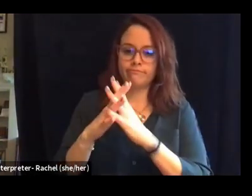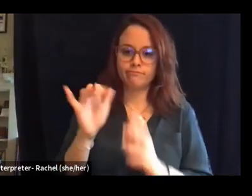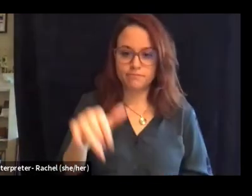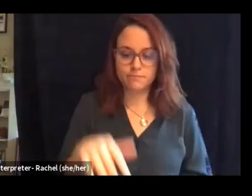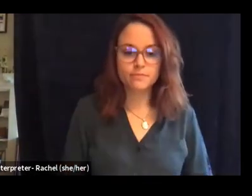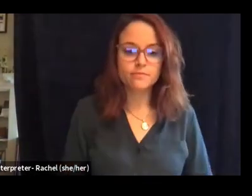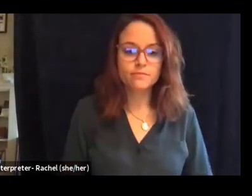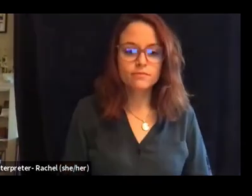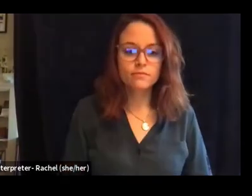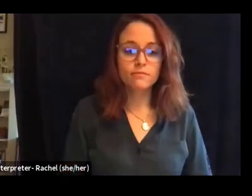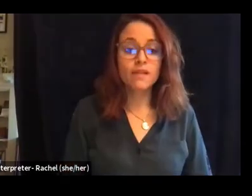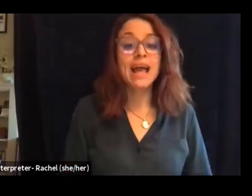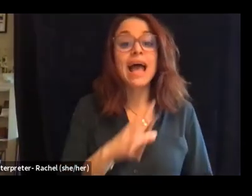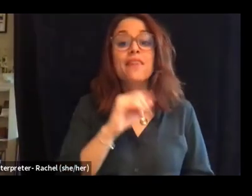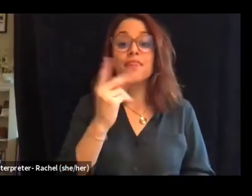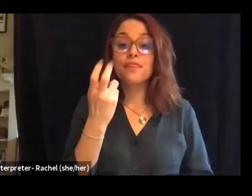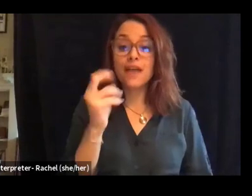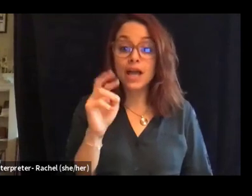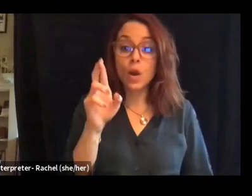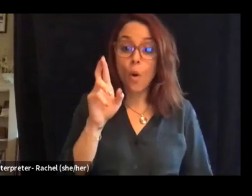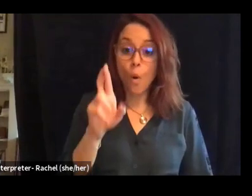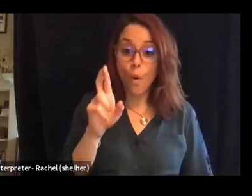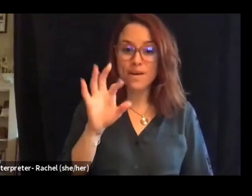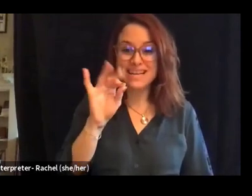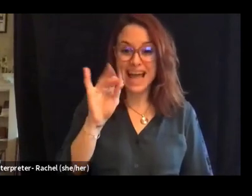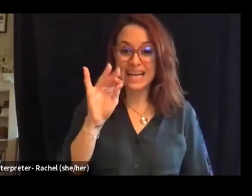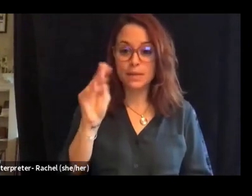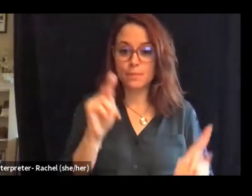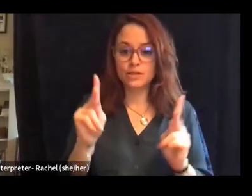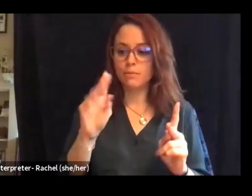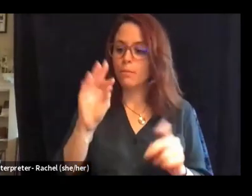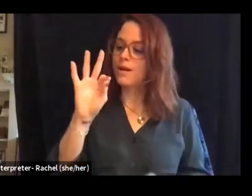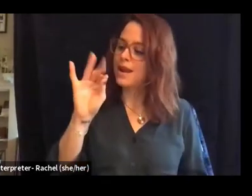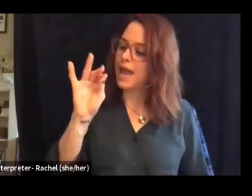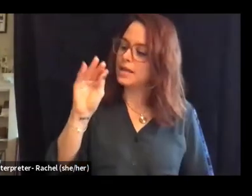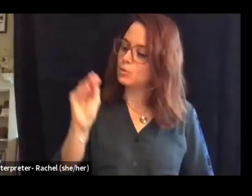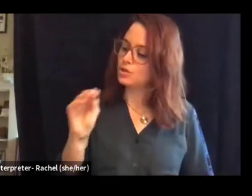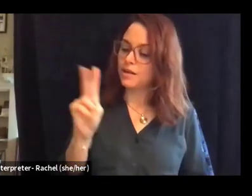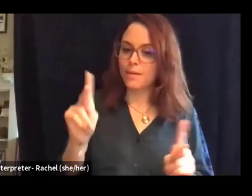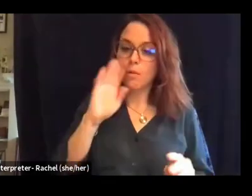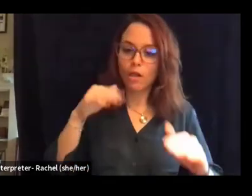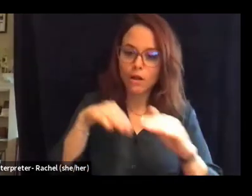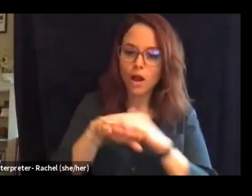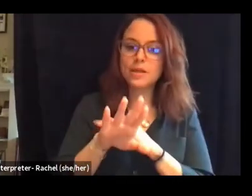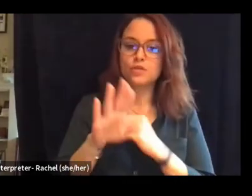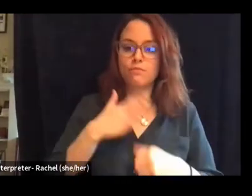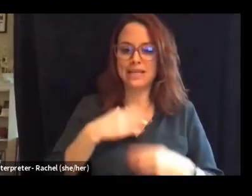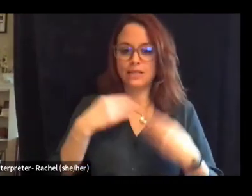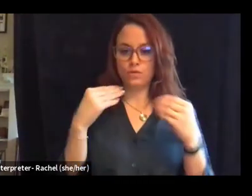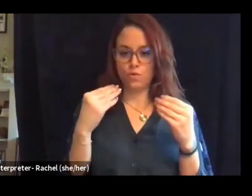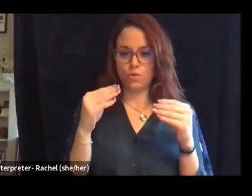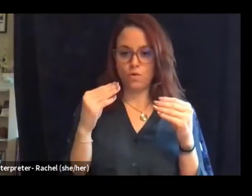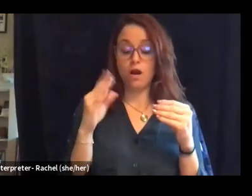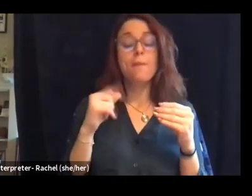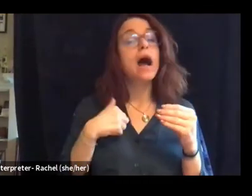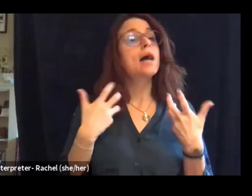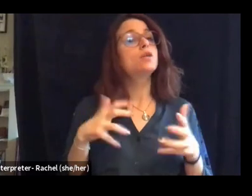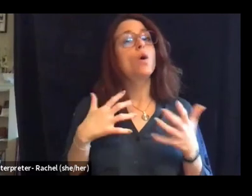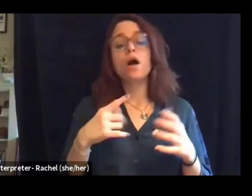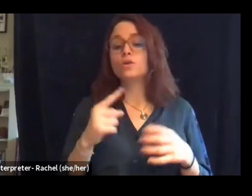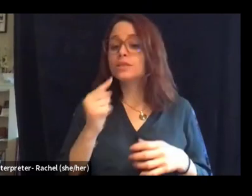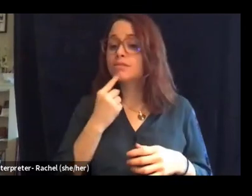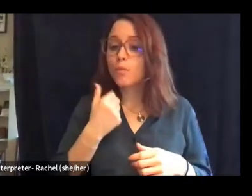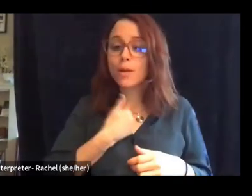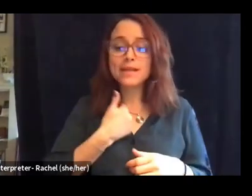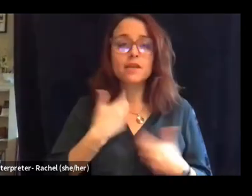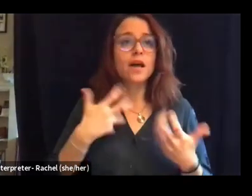hoping that 90% of my customers come in through the store. But I don't want to be disappointed, and I want to be sure that I don't run out of